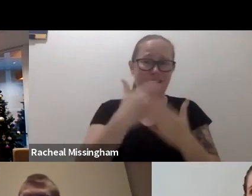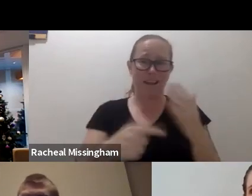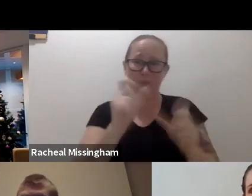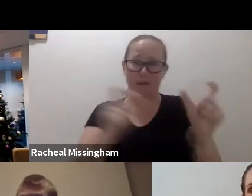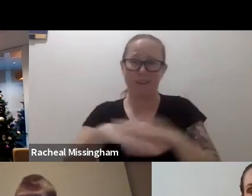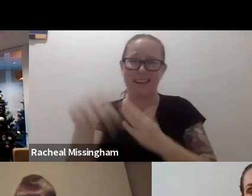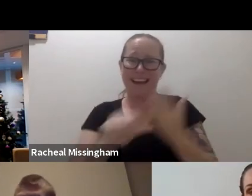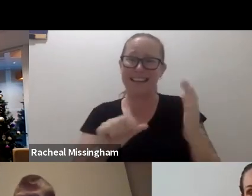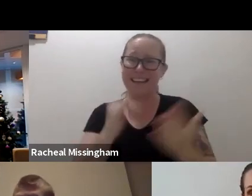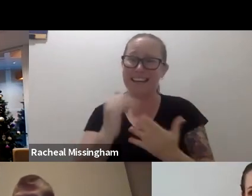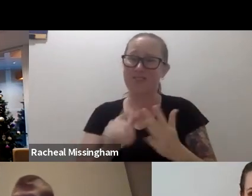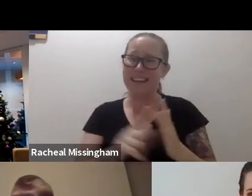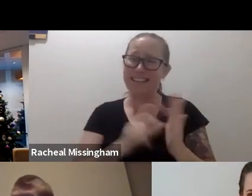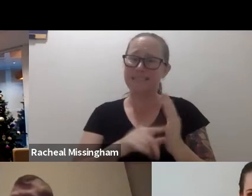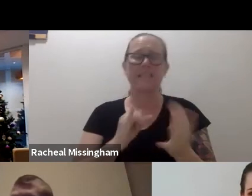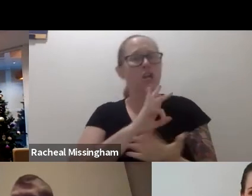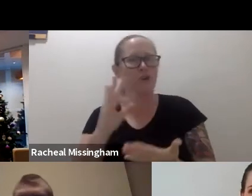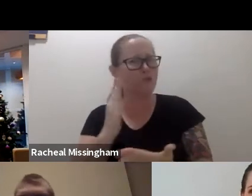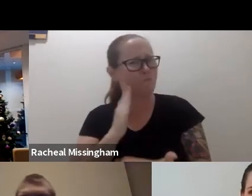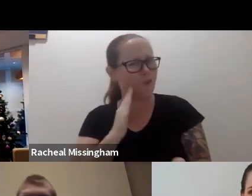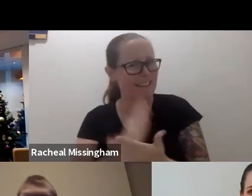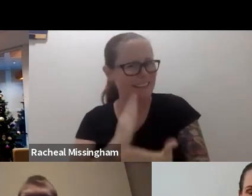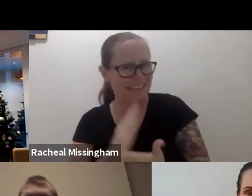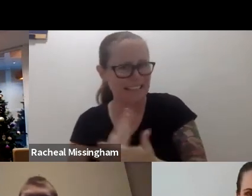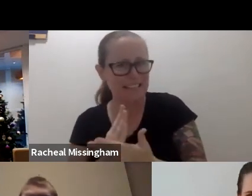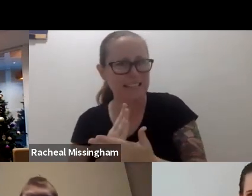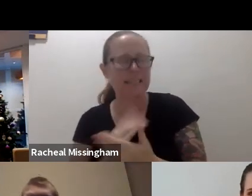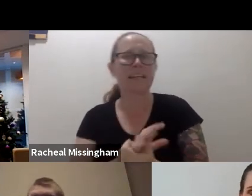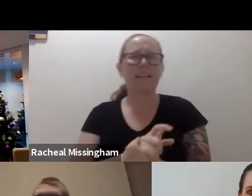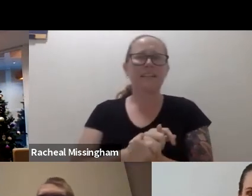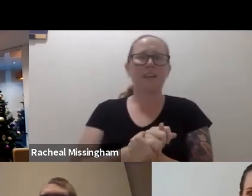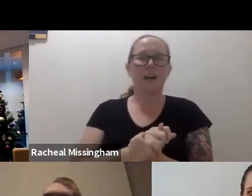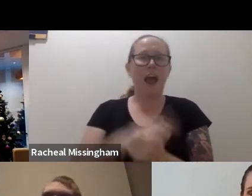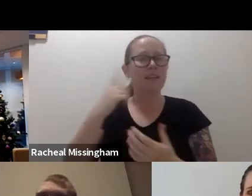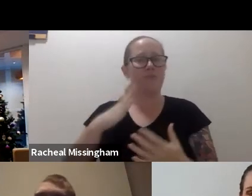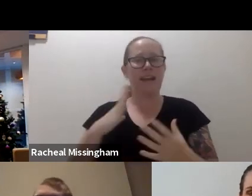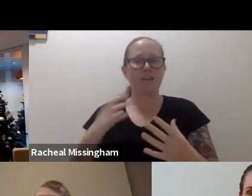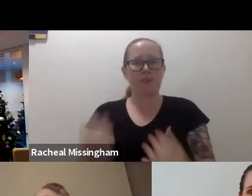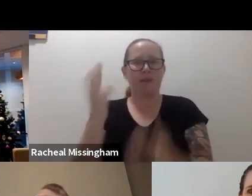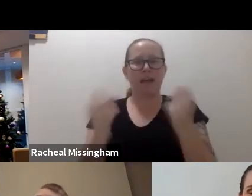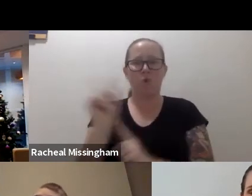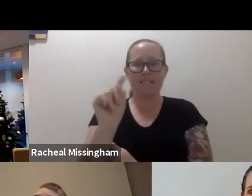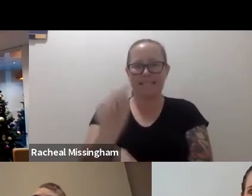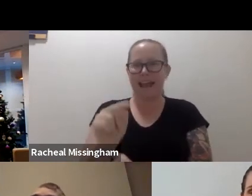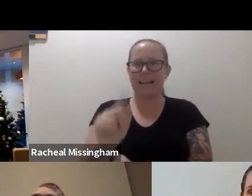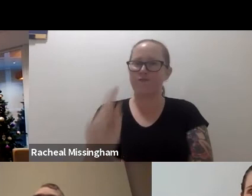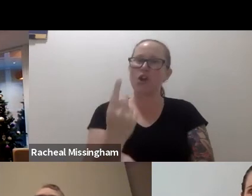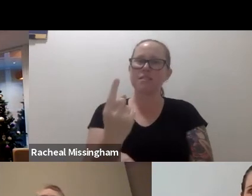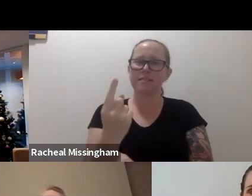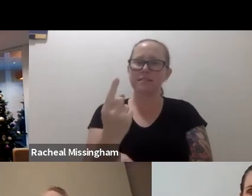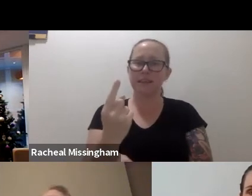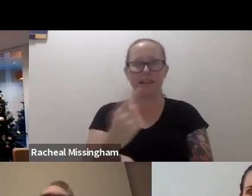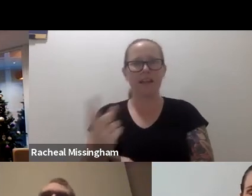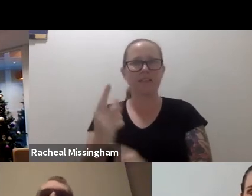or disabled people in our industry. Not really. So I think we need to unpack what that is